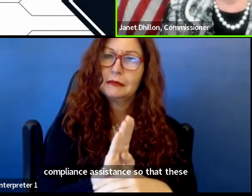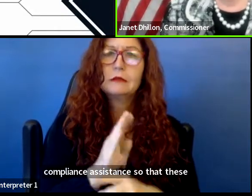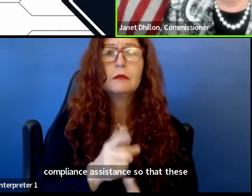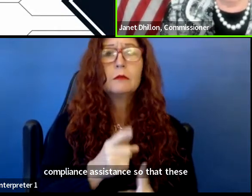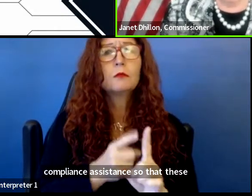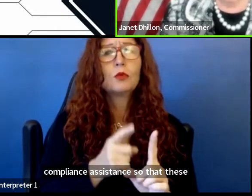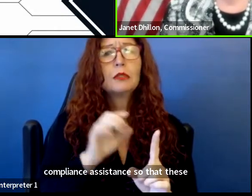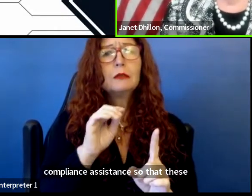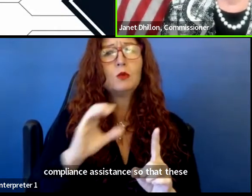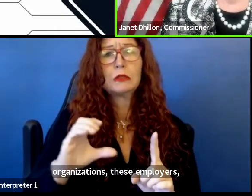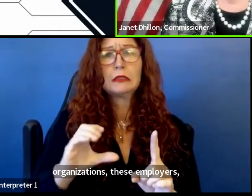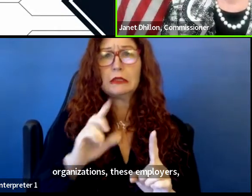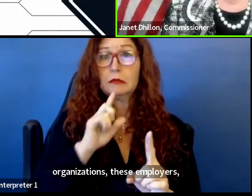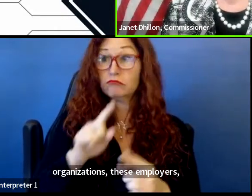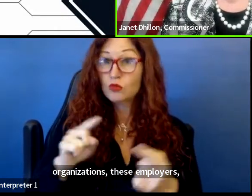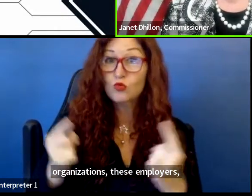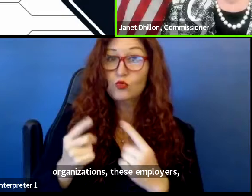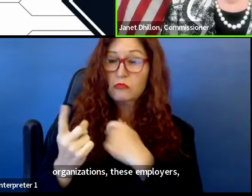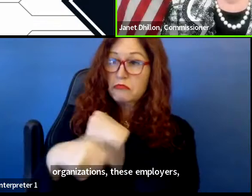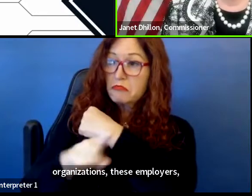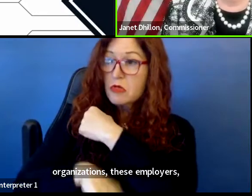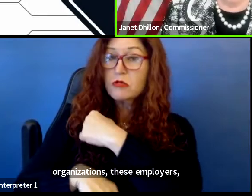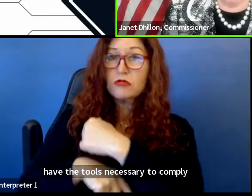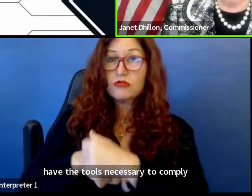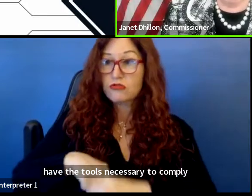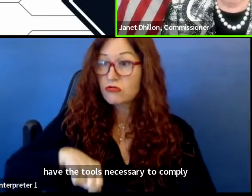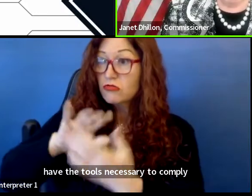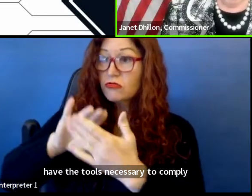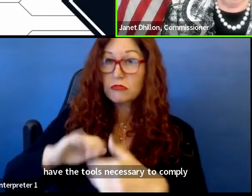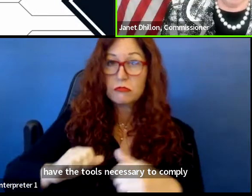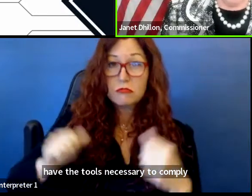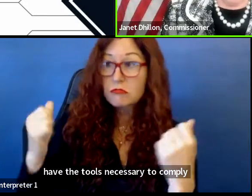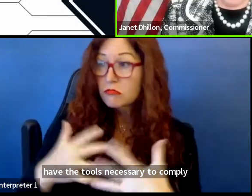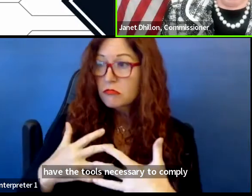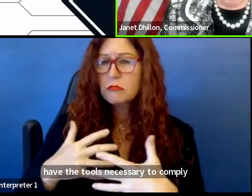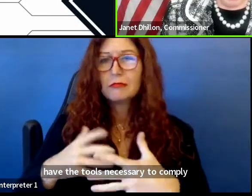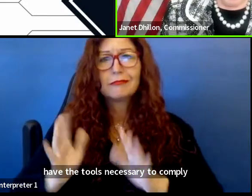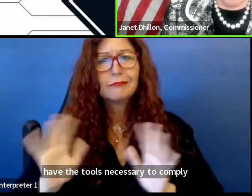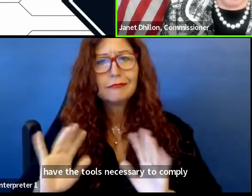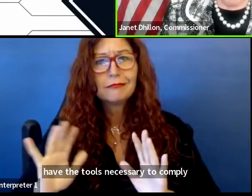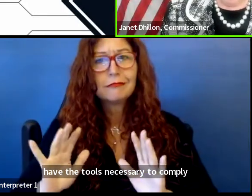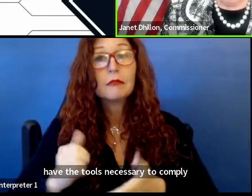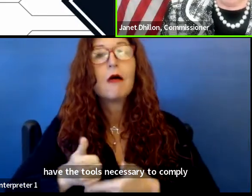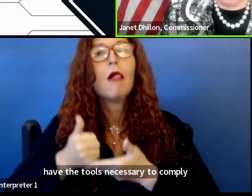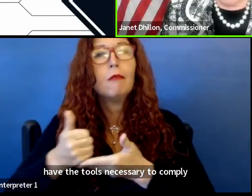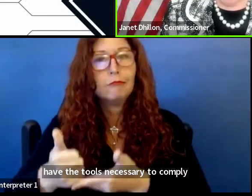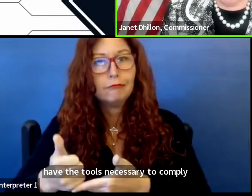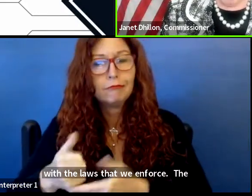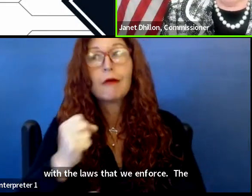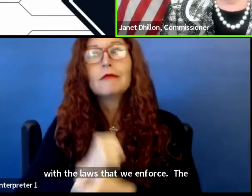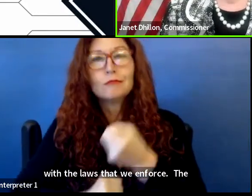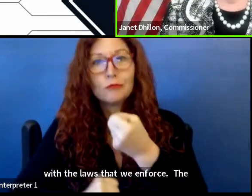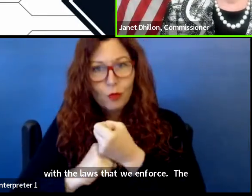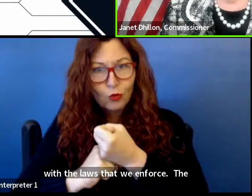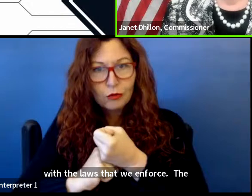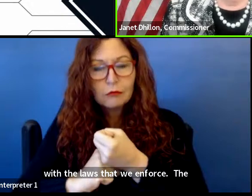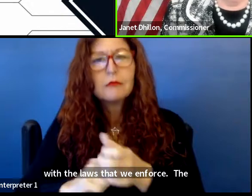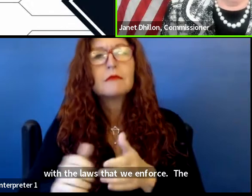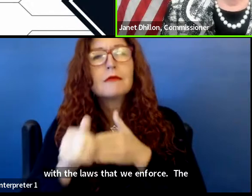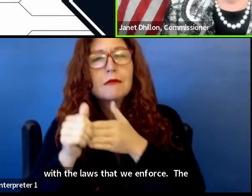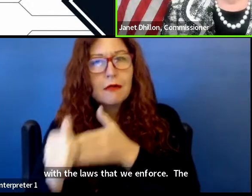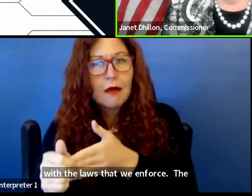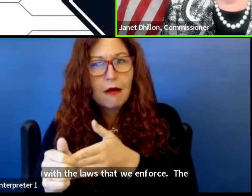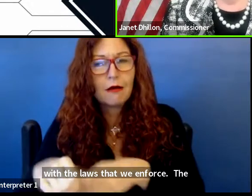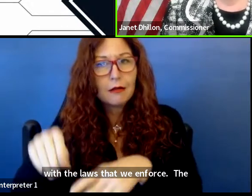tools necessary to comply with the laws that we enforce the impact of government action on the construction